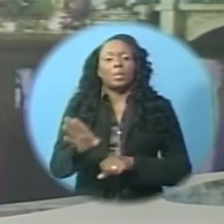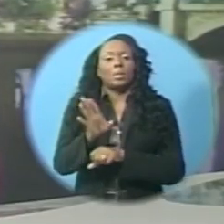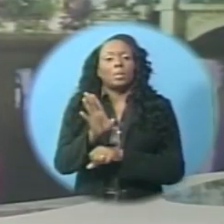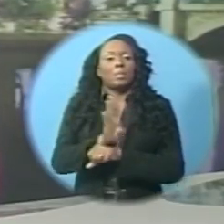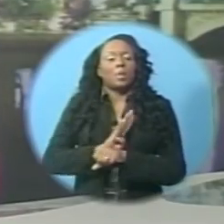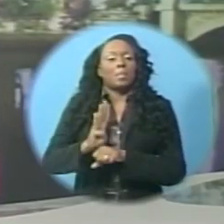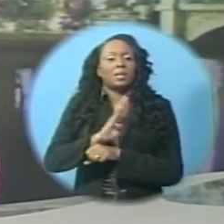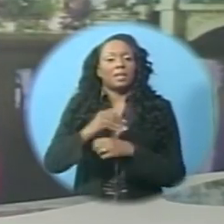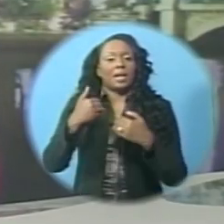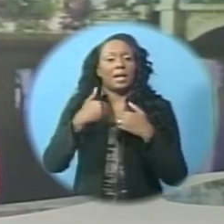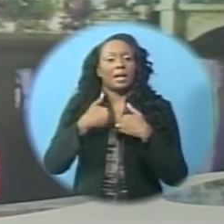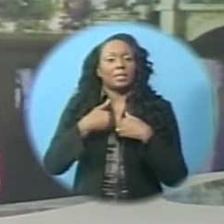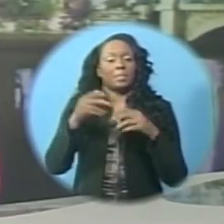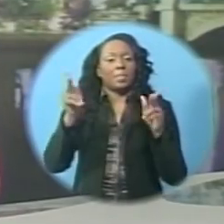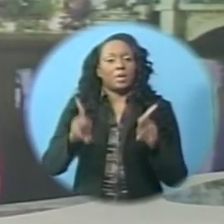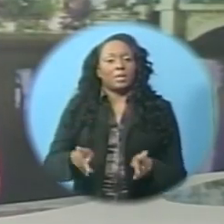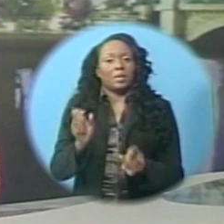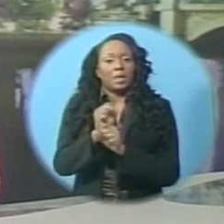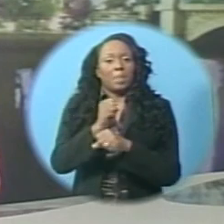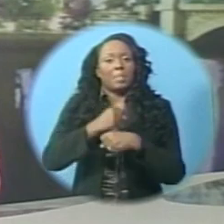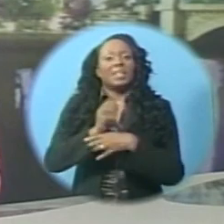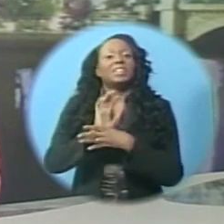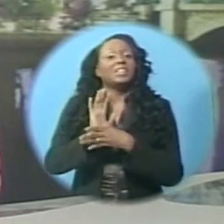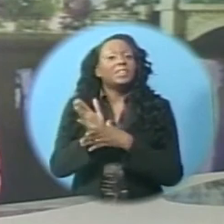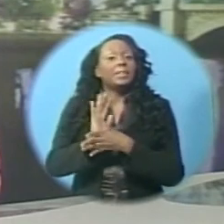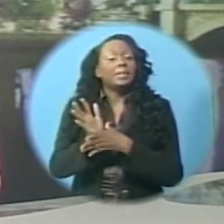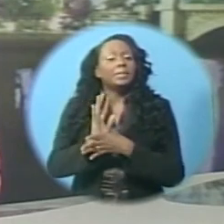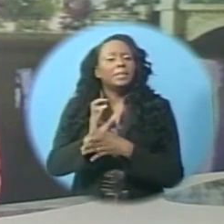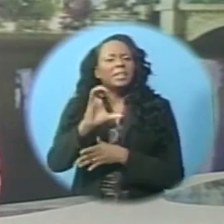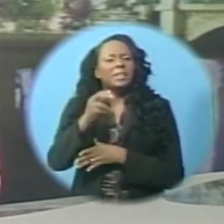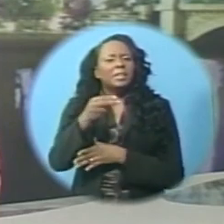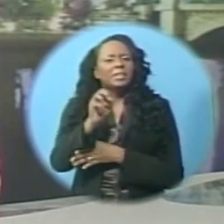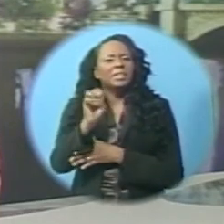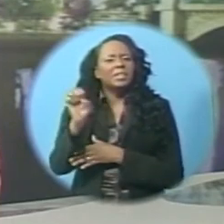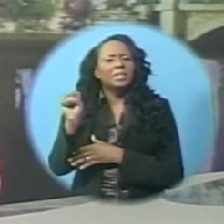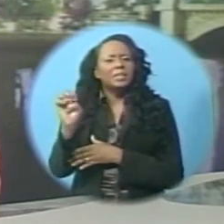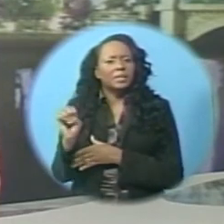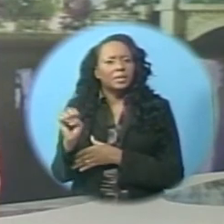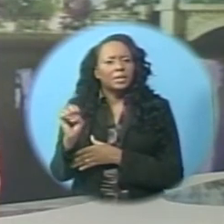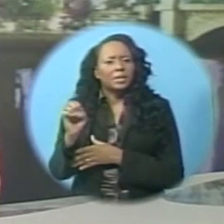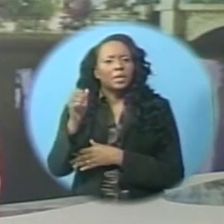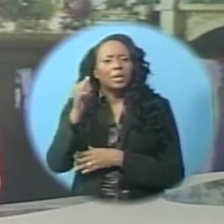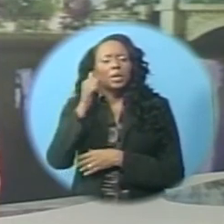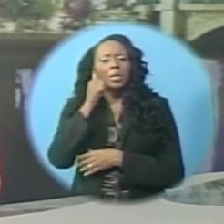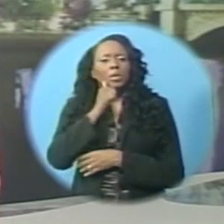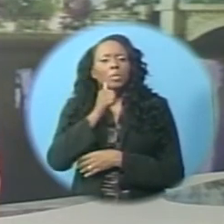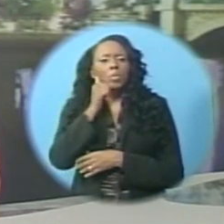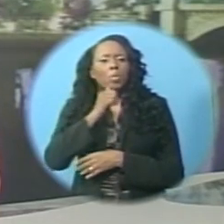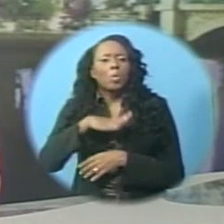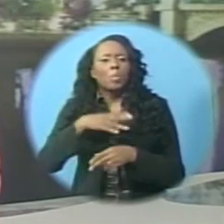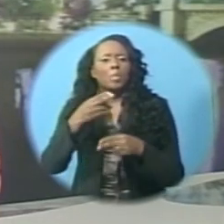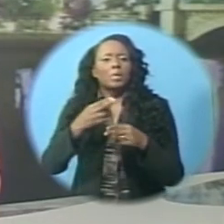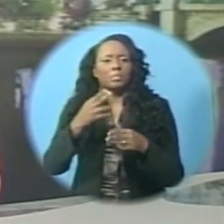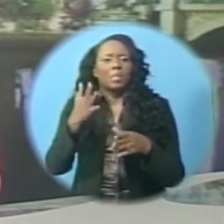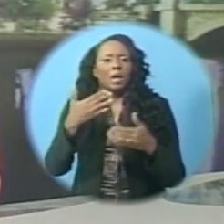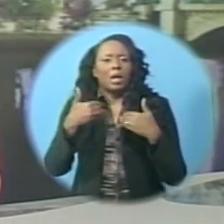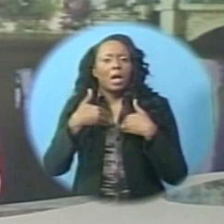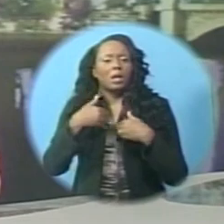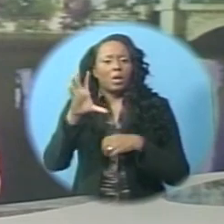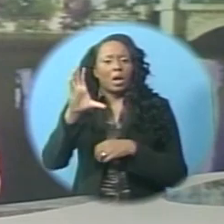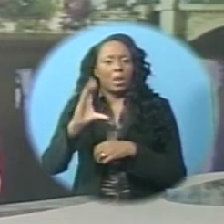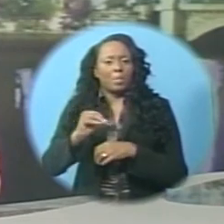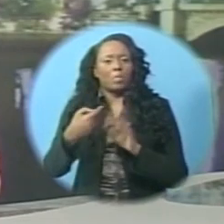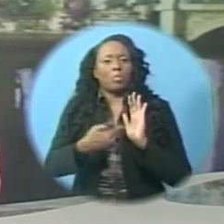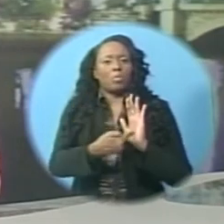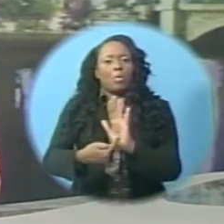Barbados' only cheesemaker has set her sights on the world stage. Andrea Power, owner of Hatchman's Premium Cheeses, will make her debut